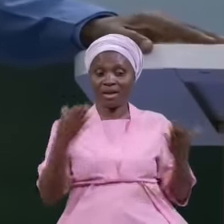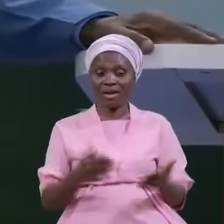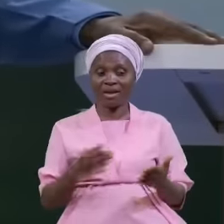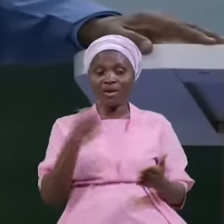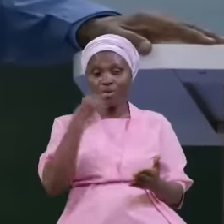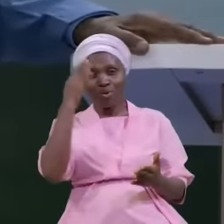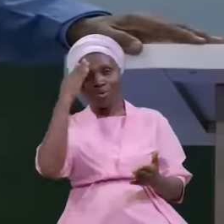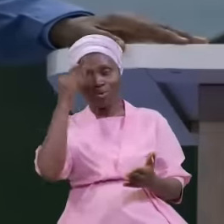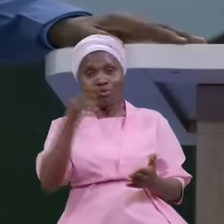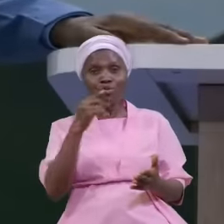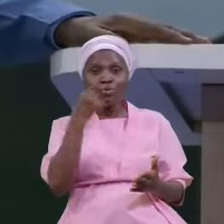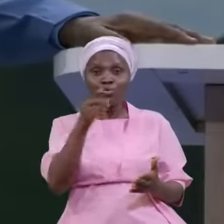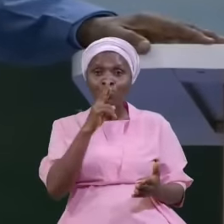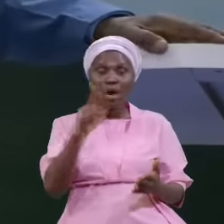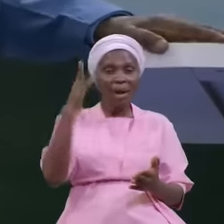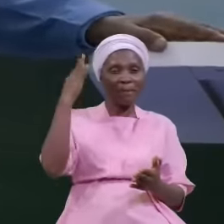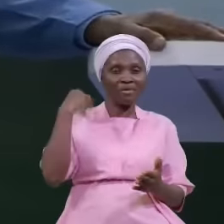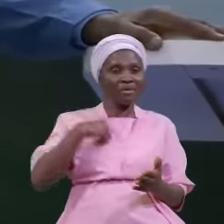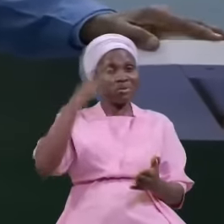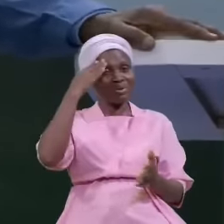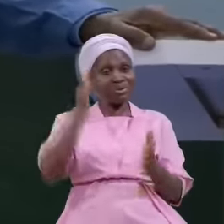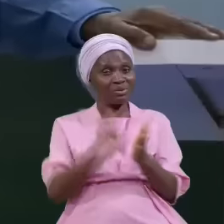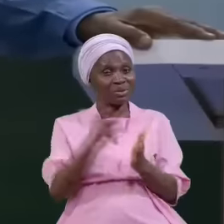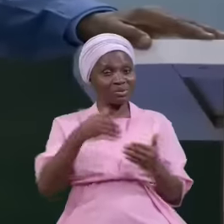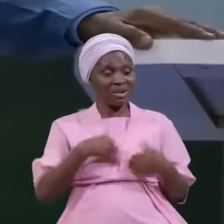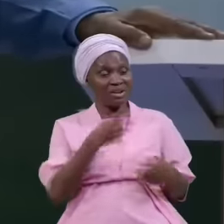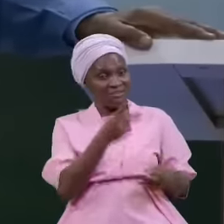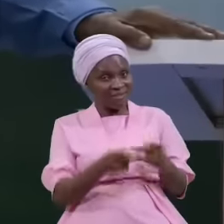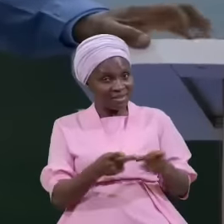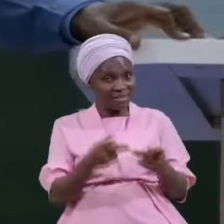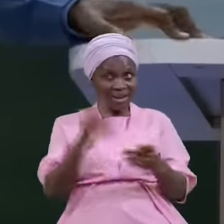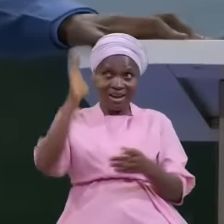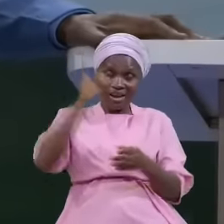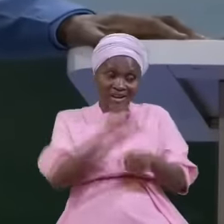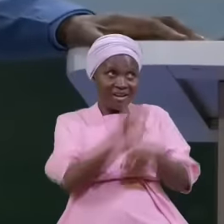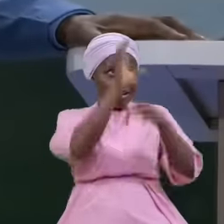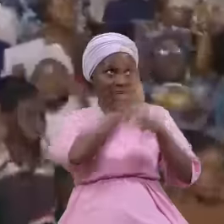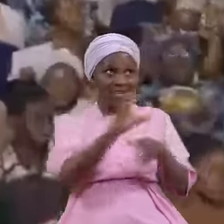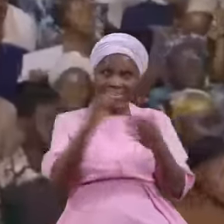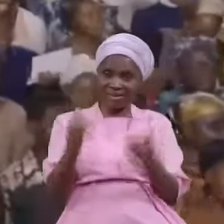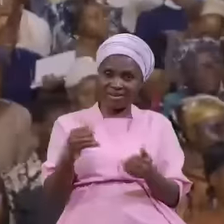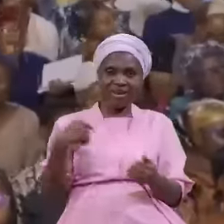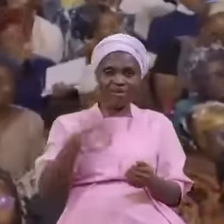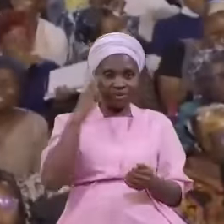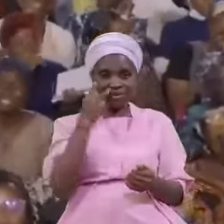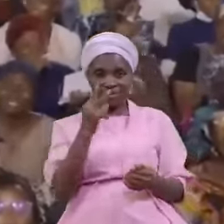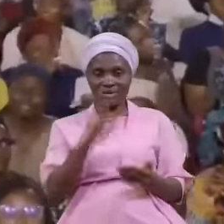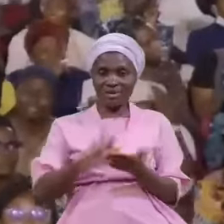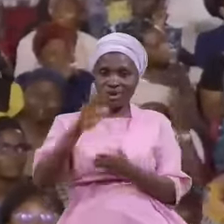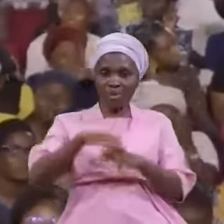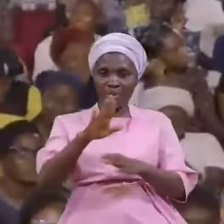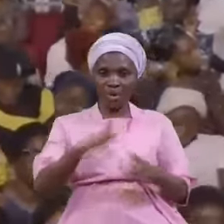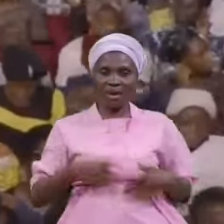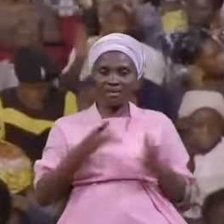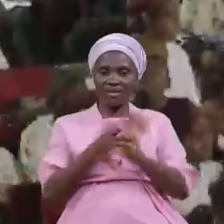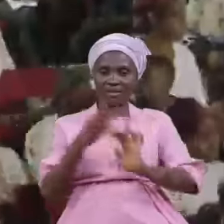before, we know you have visited Calvary, and we will see glory upon your life. Amen. Amen.